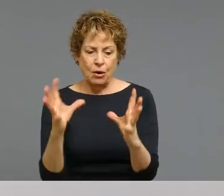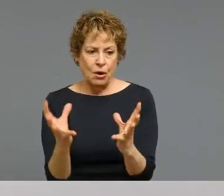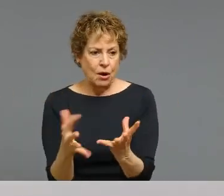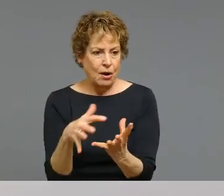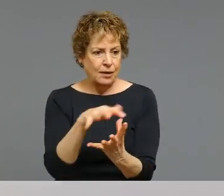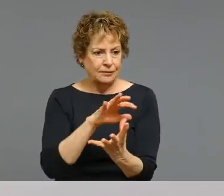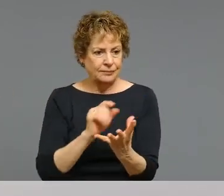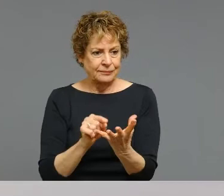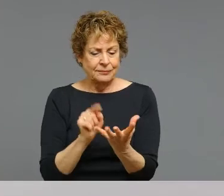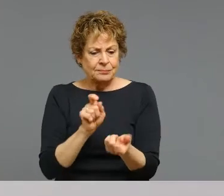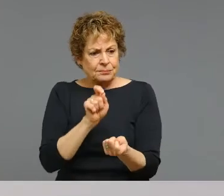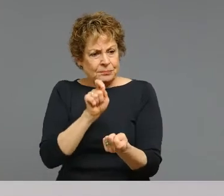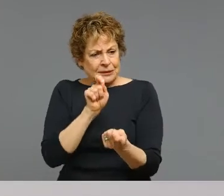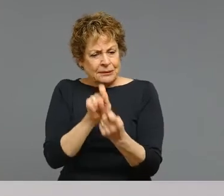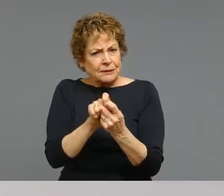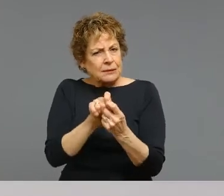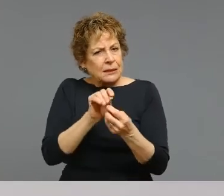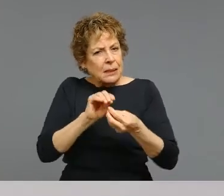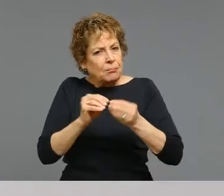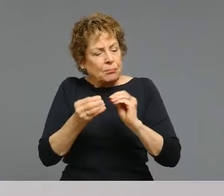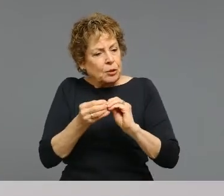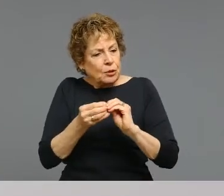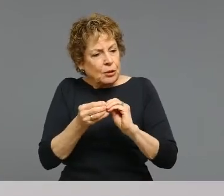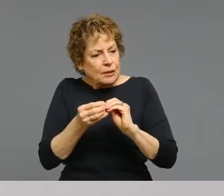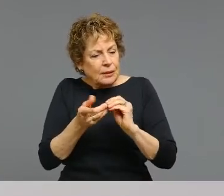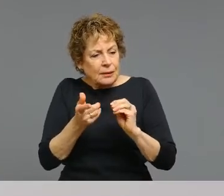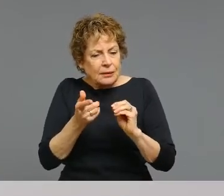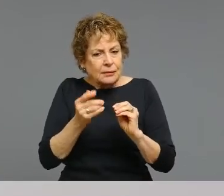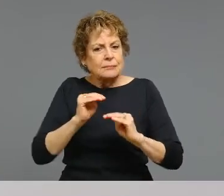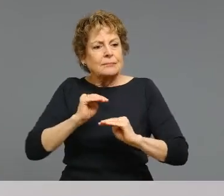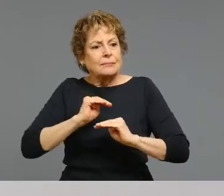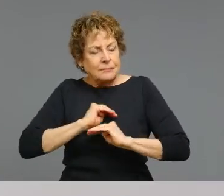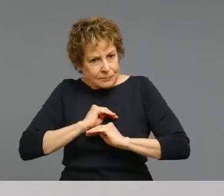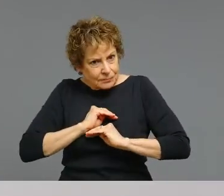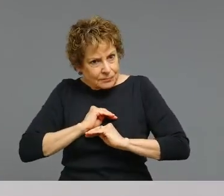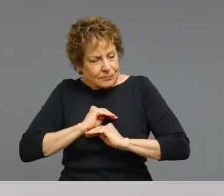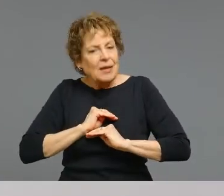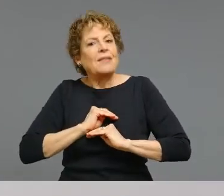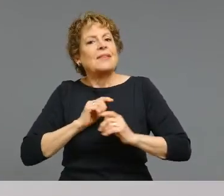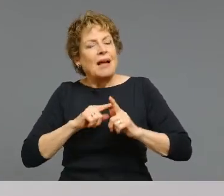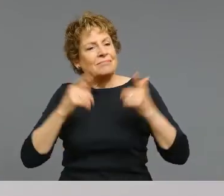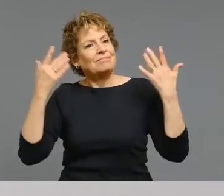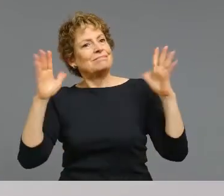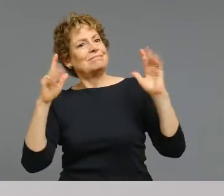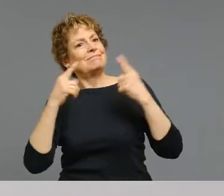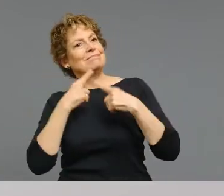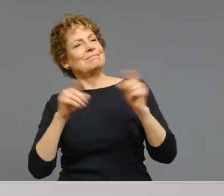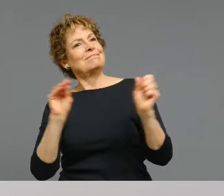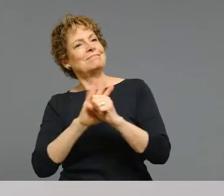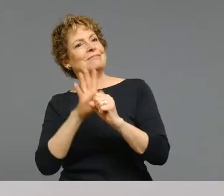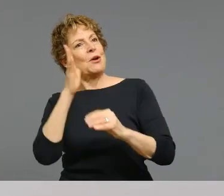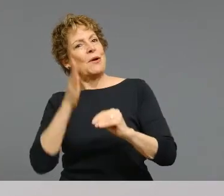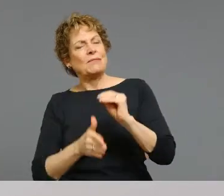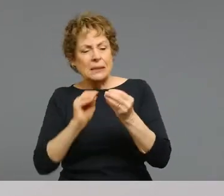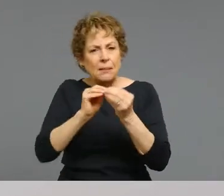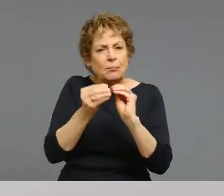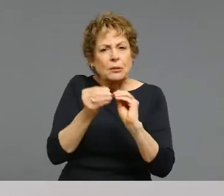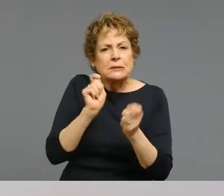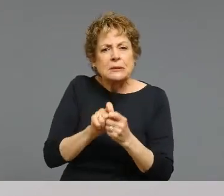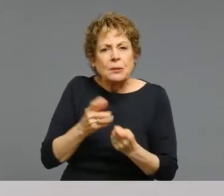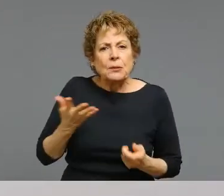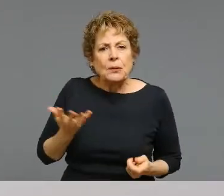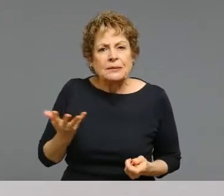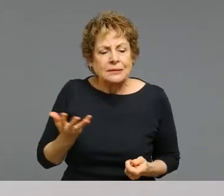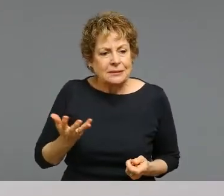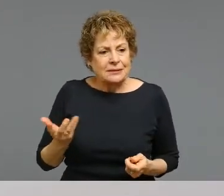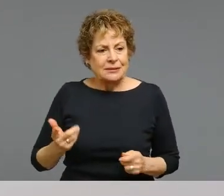Something like that? Oh, goodness. I only can speak to local, kind of Arizona